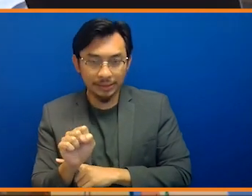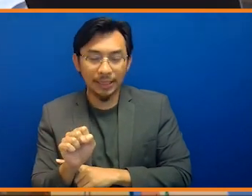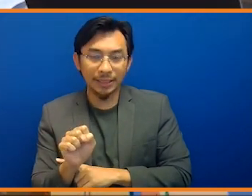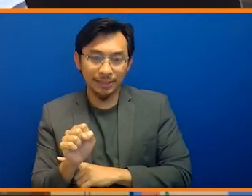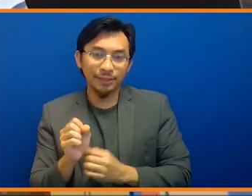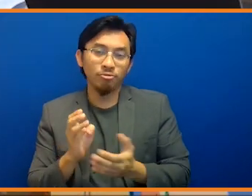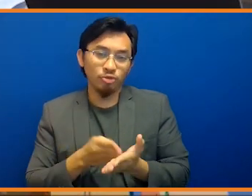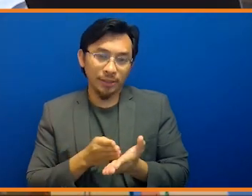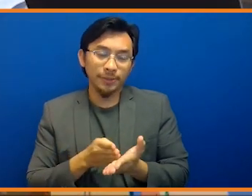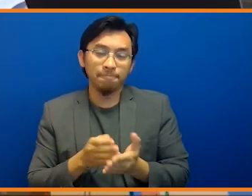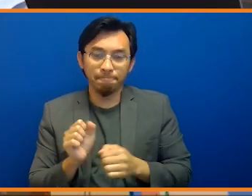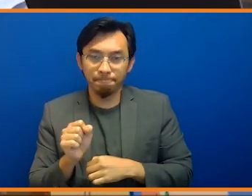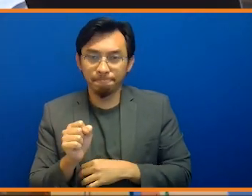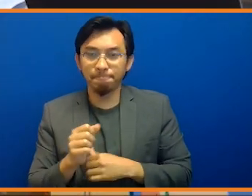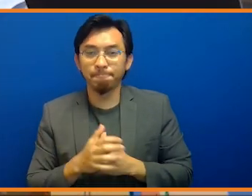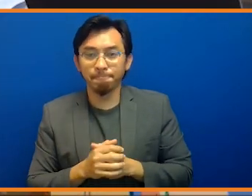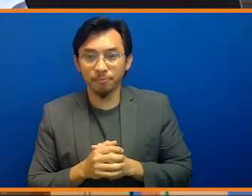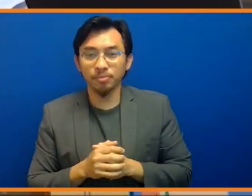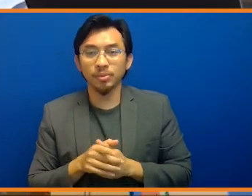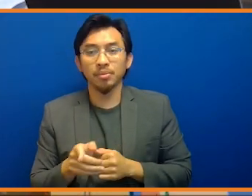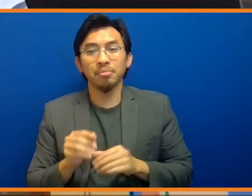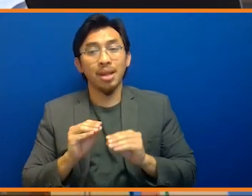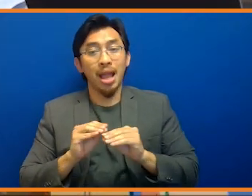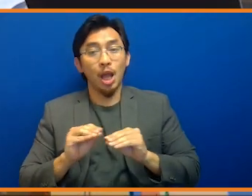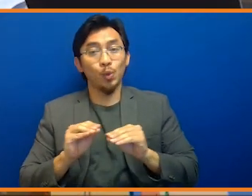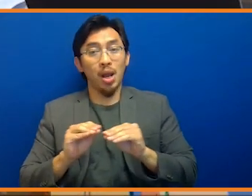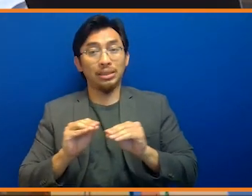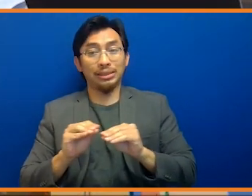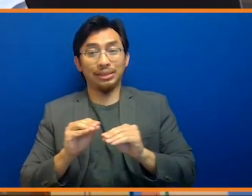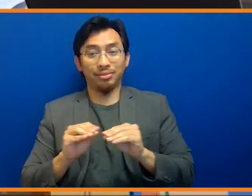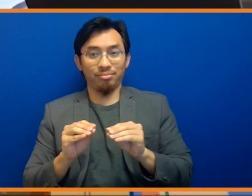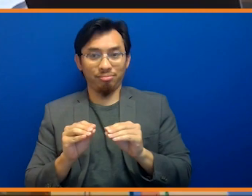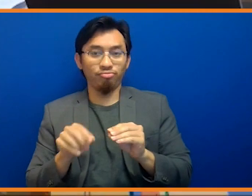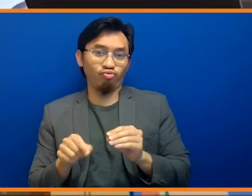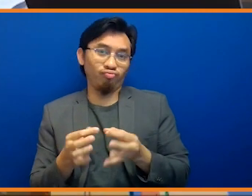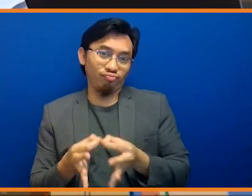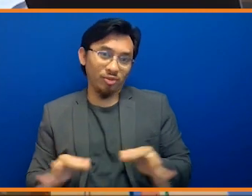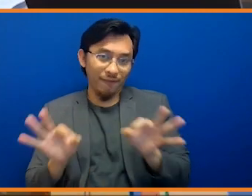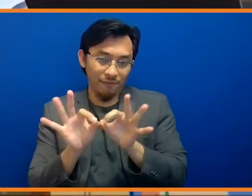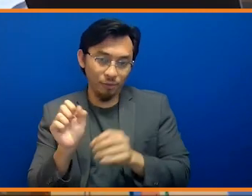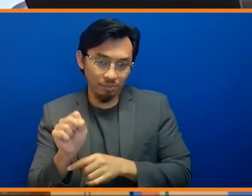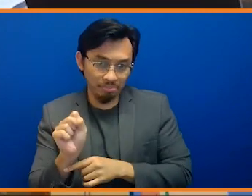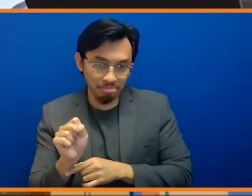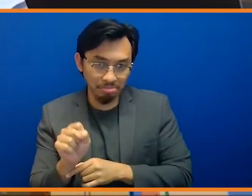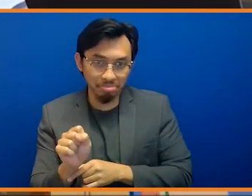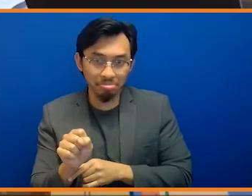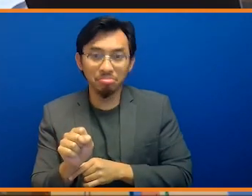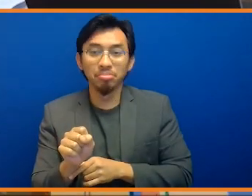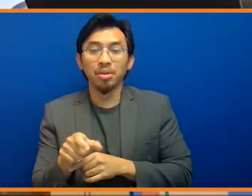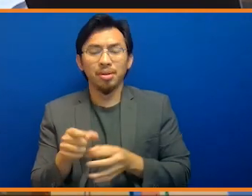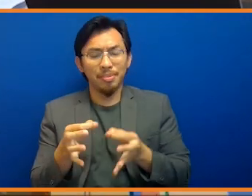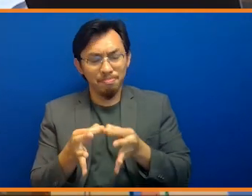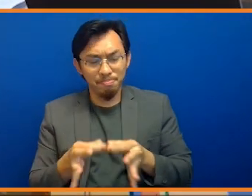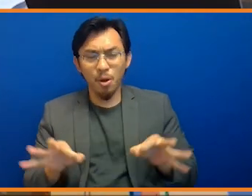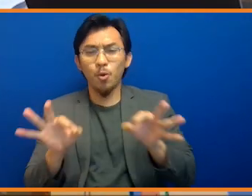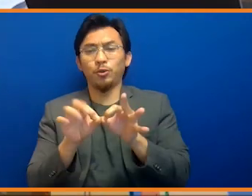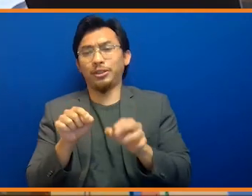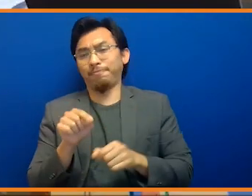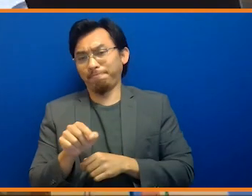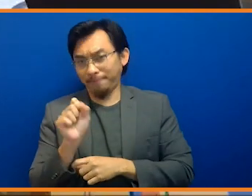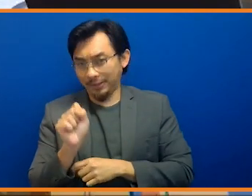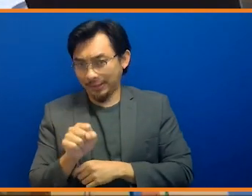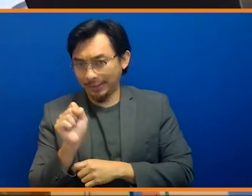also uh, there is education value also there, and also very